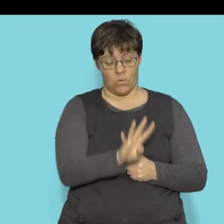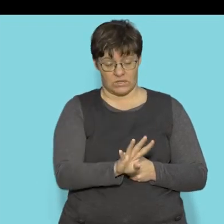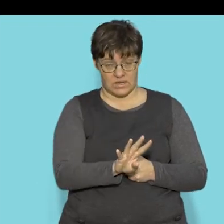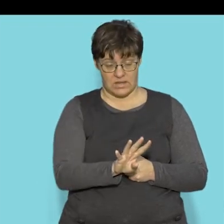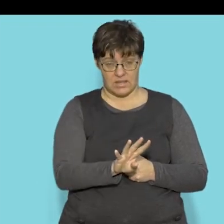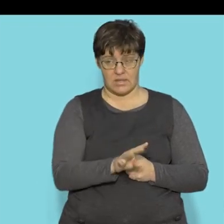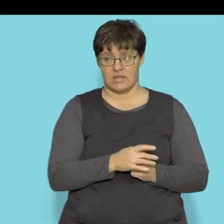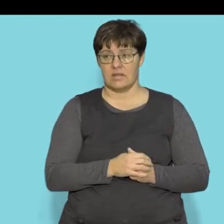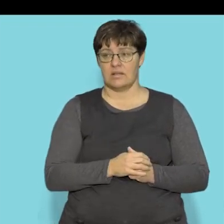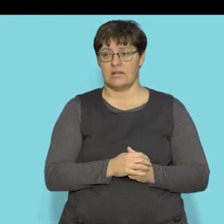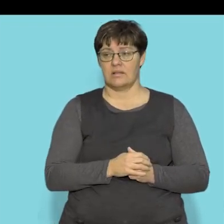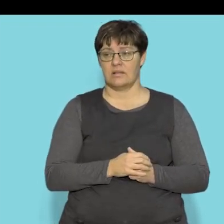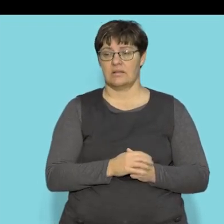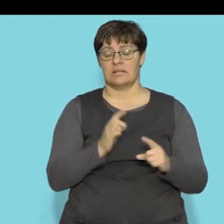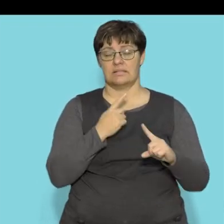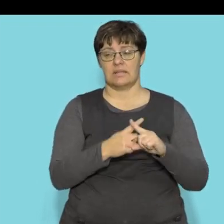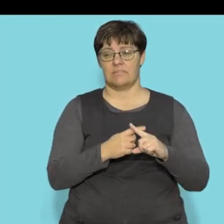3/4